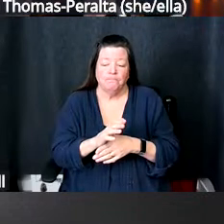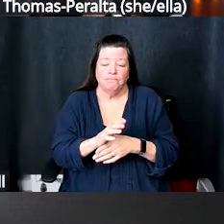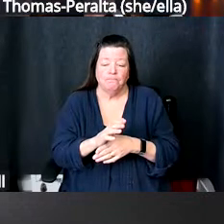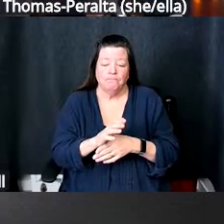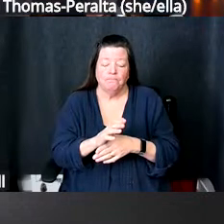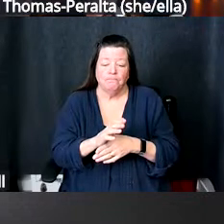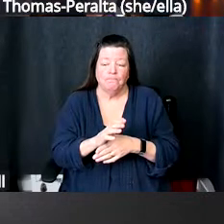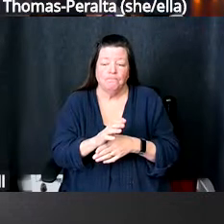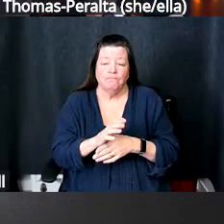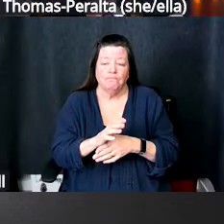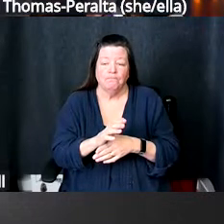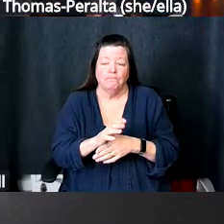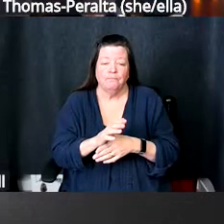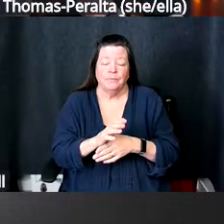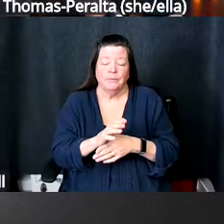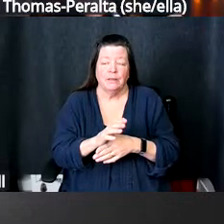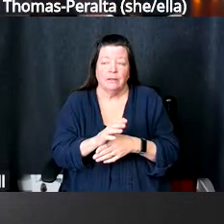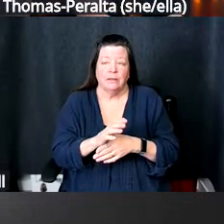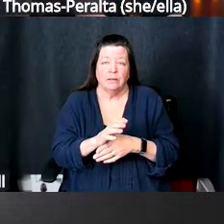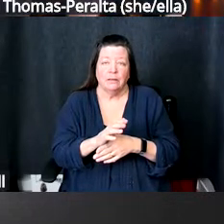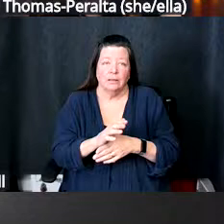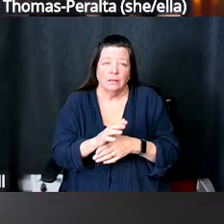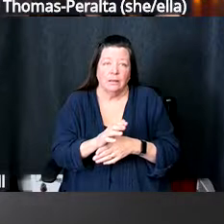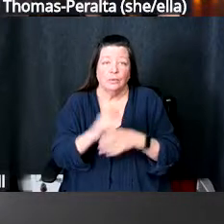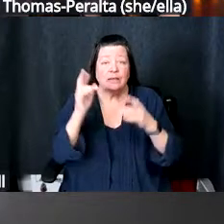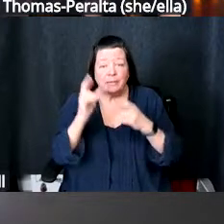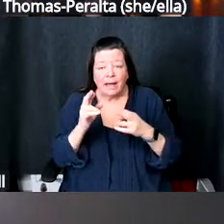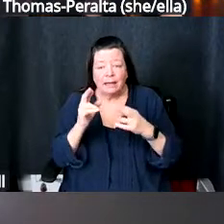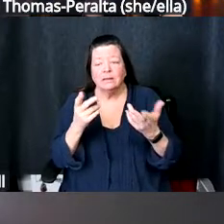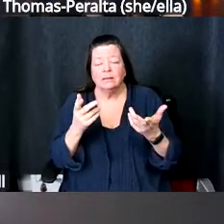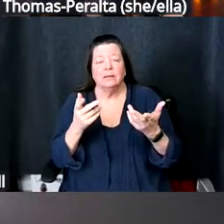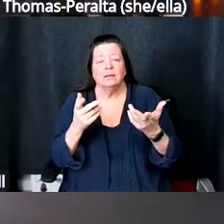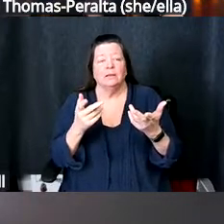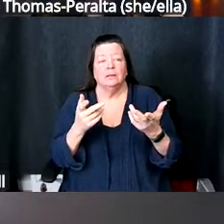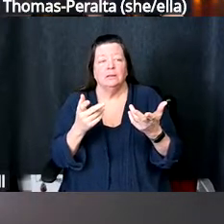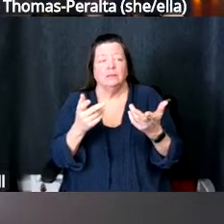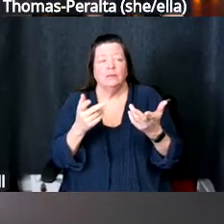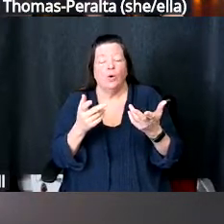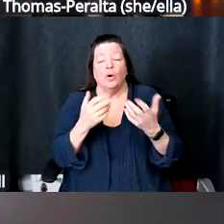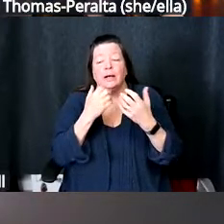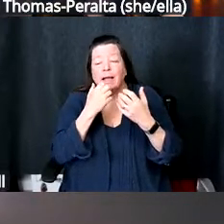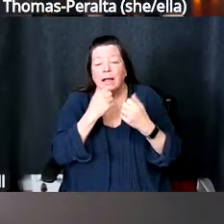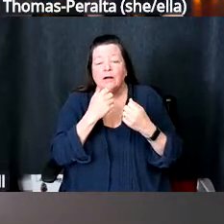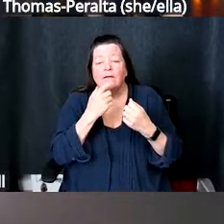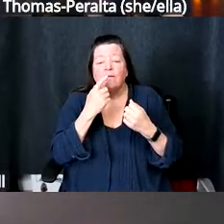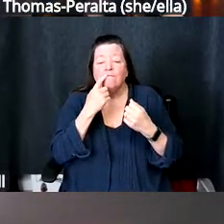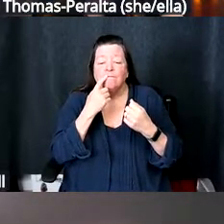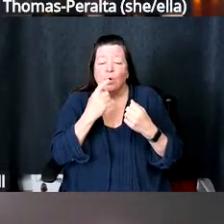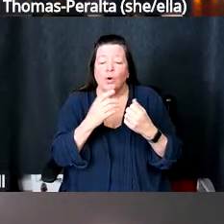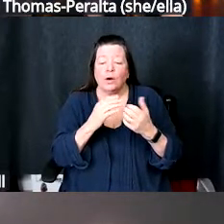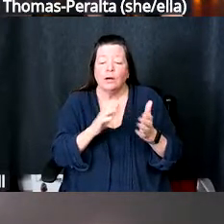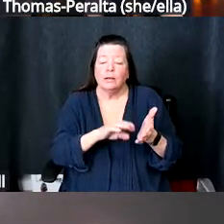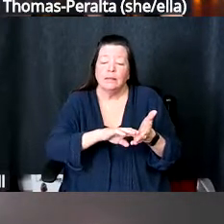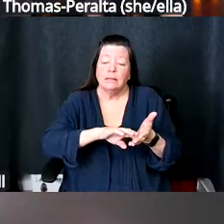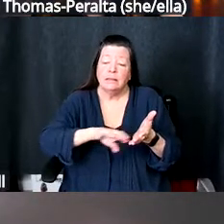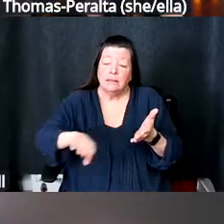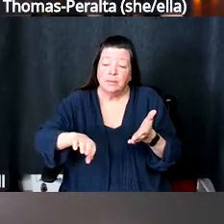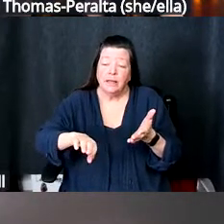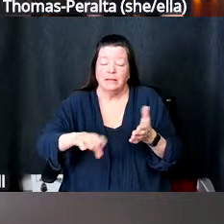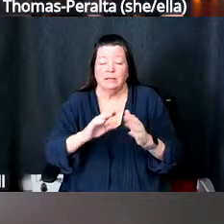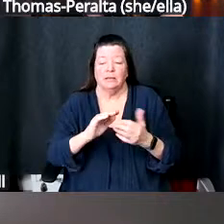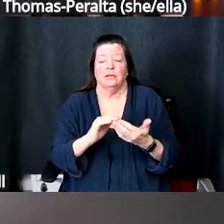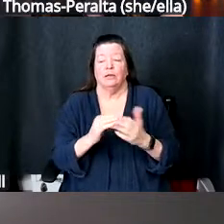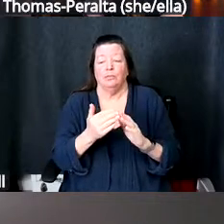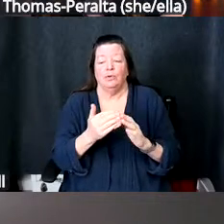let's just say respect or to ensure care for displaced communities, given that the historical